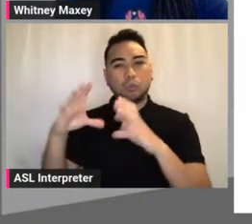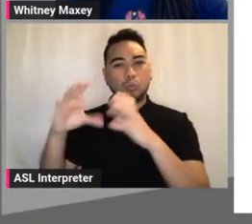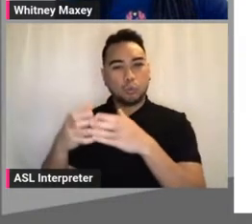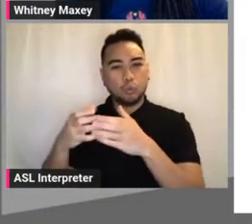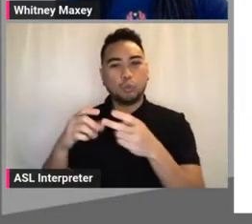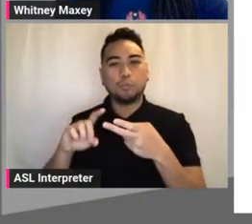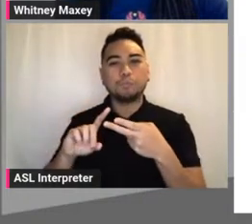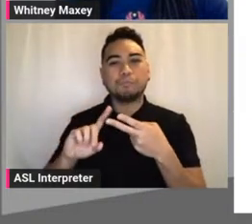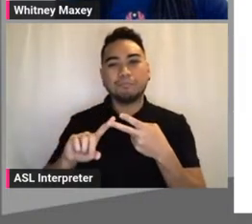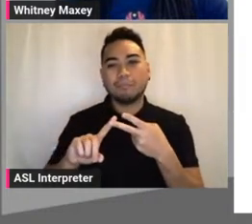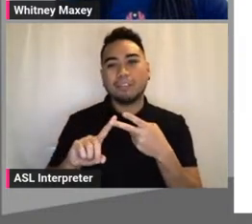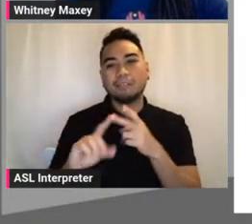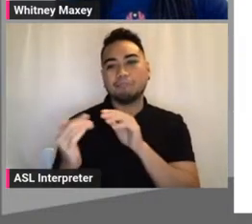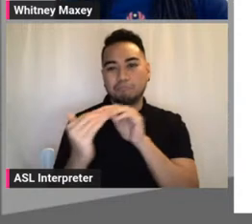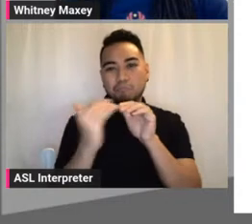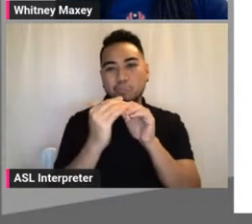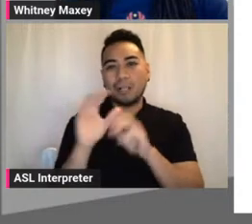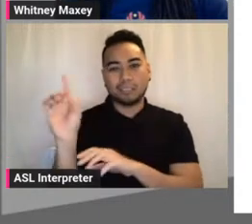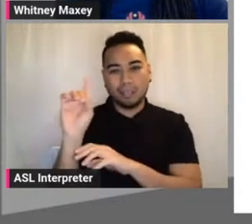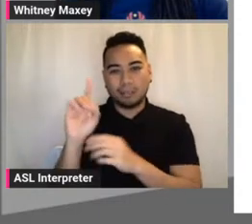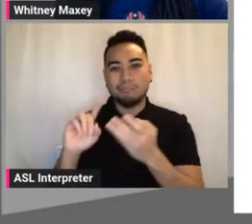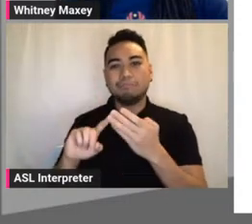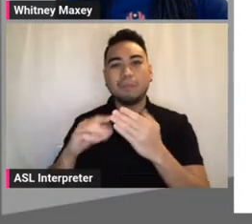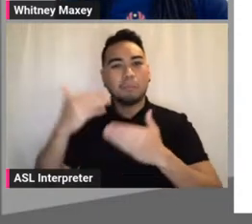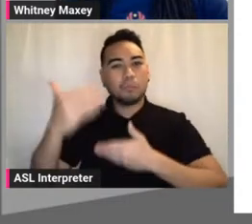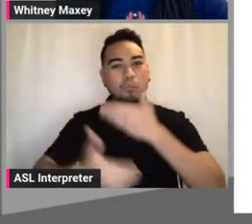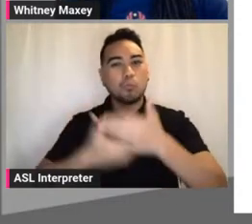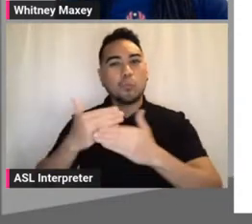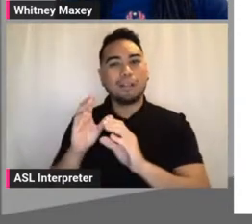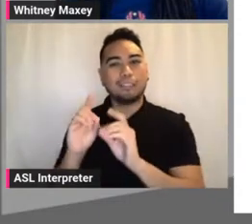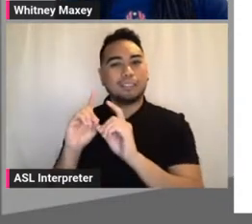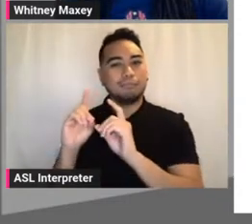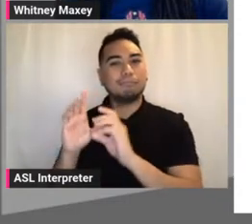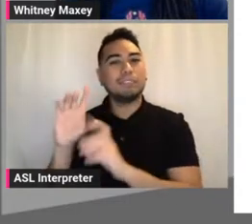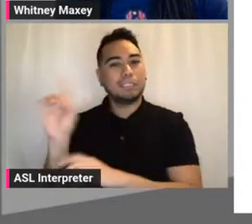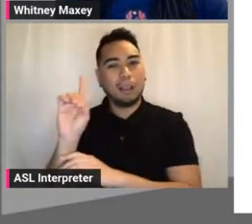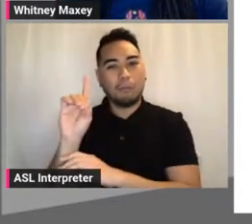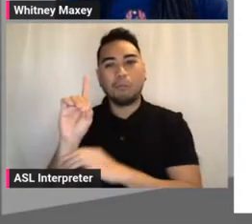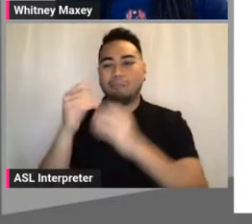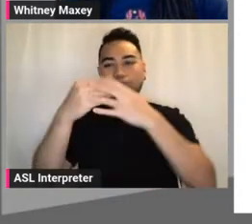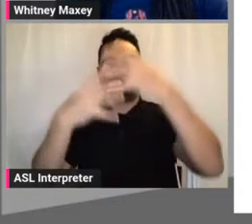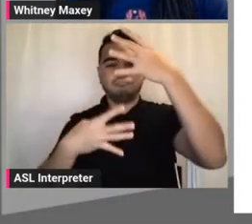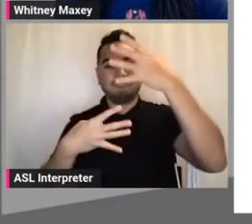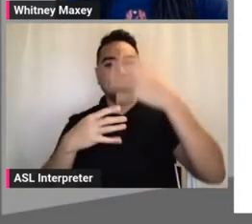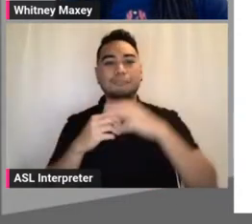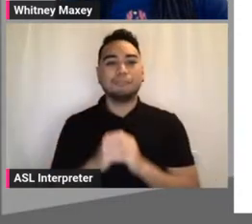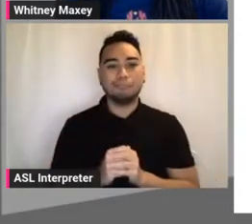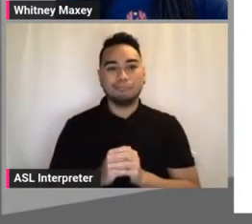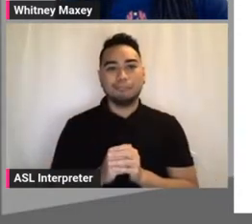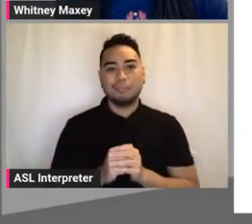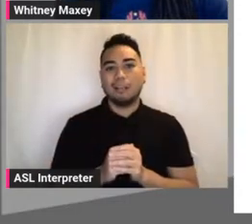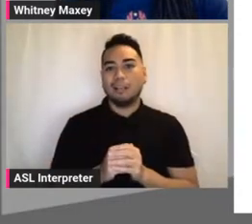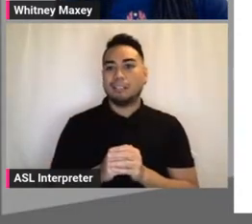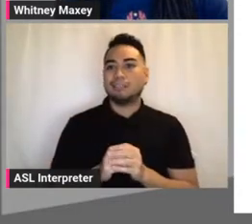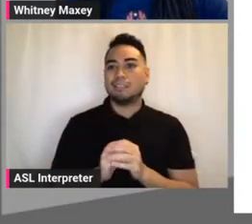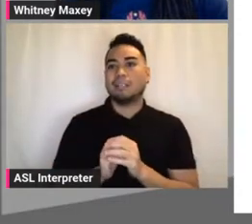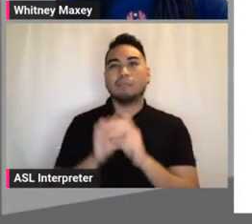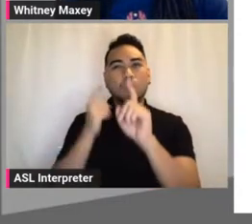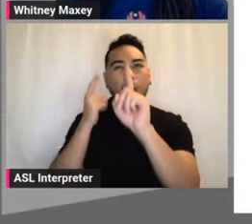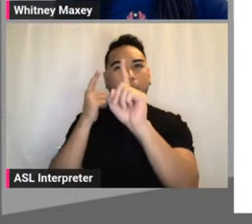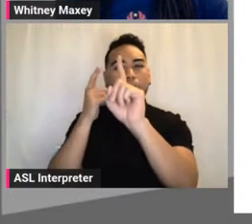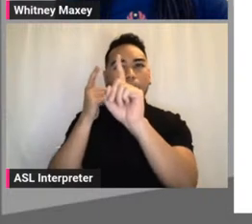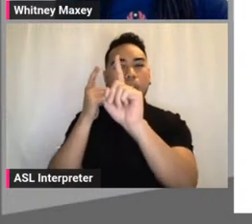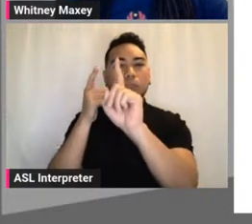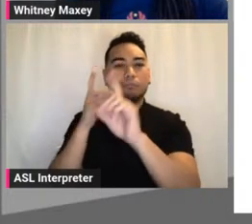Justice Democrats, Progressive Democrats of America, and more. We have a long way to go, but we are in